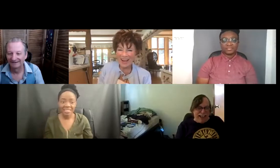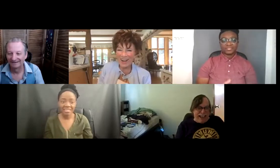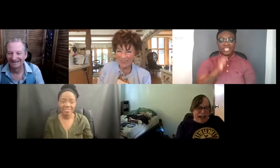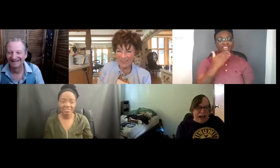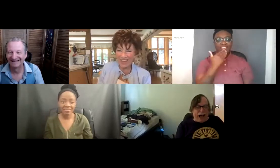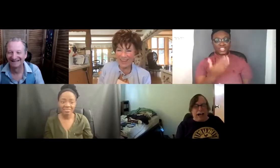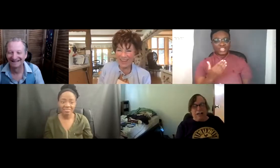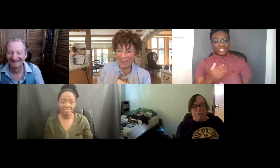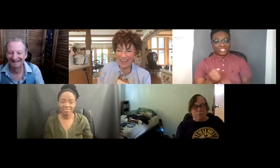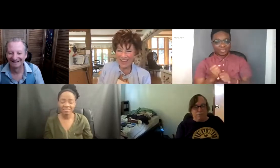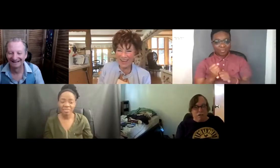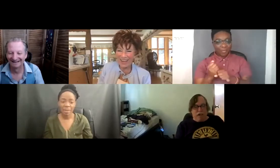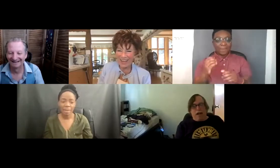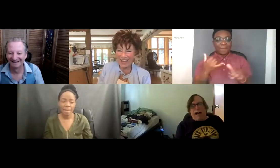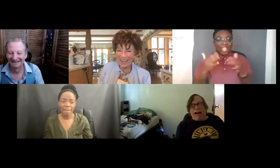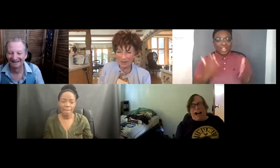player. Okay.